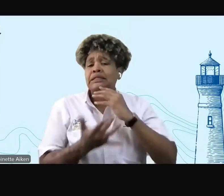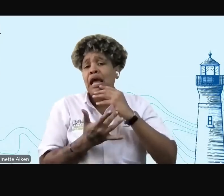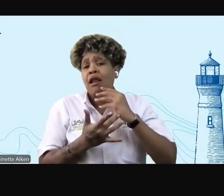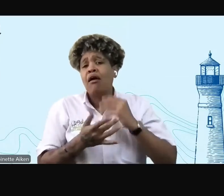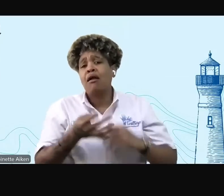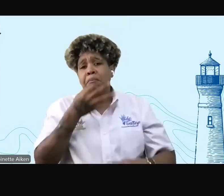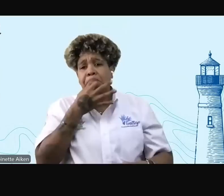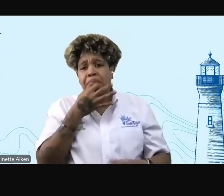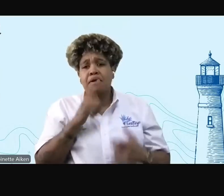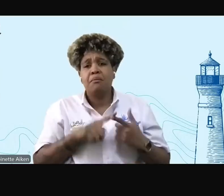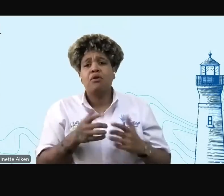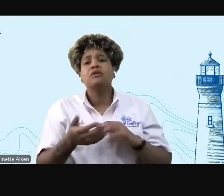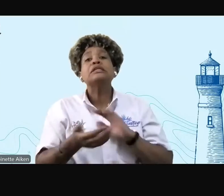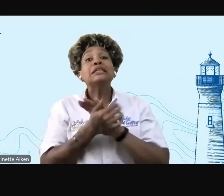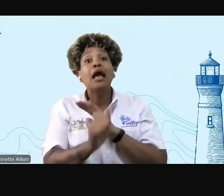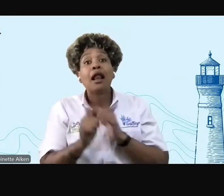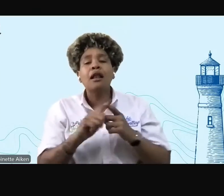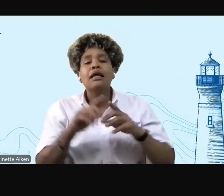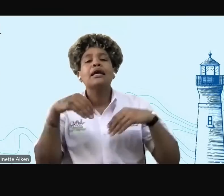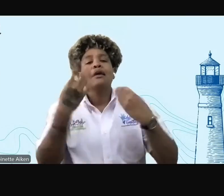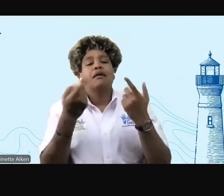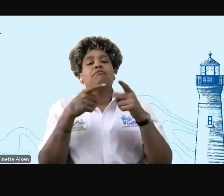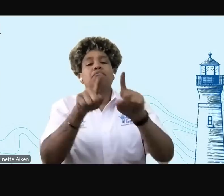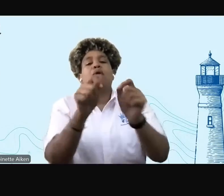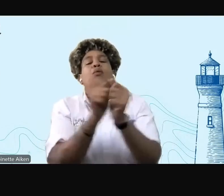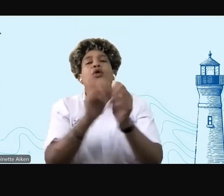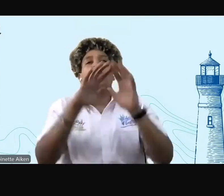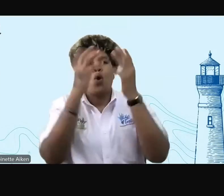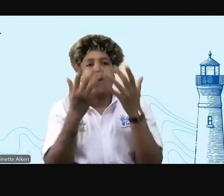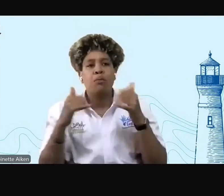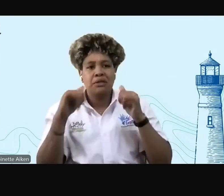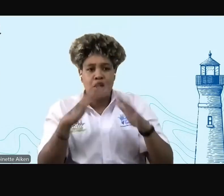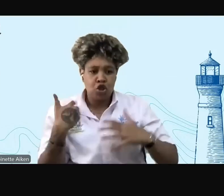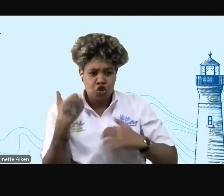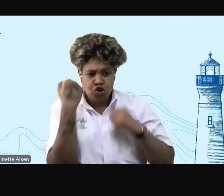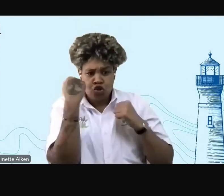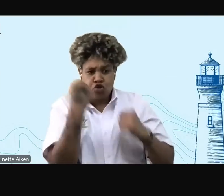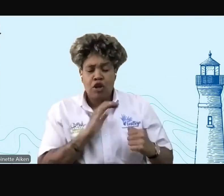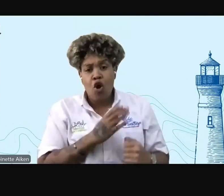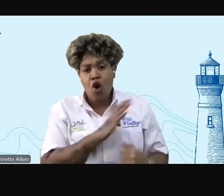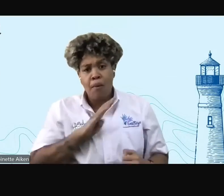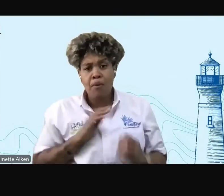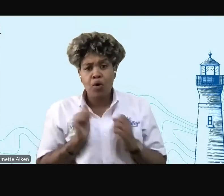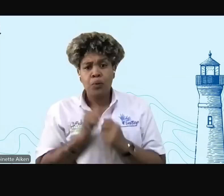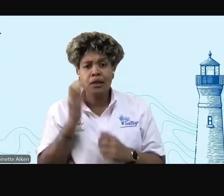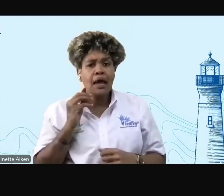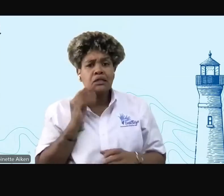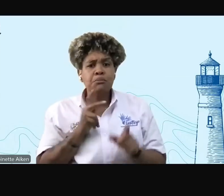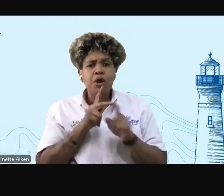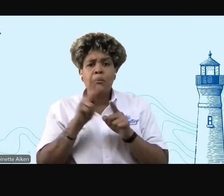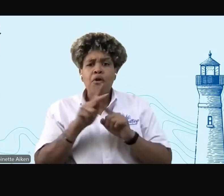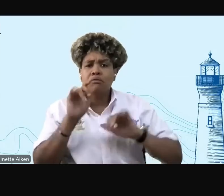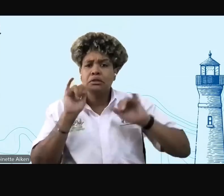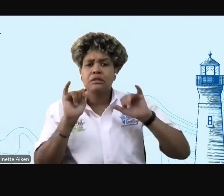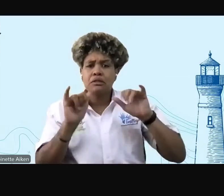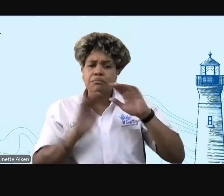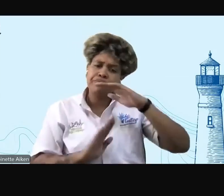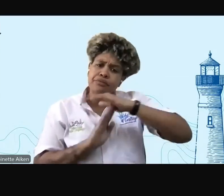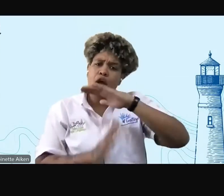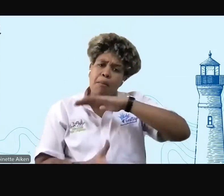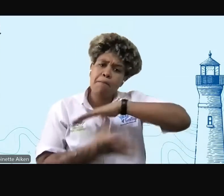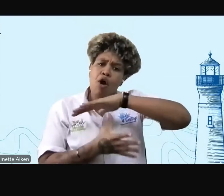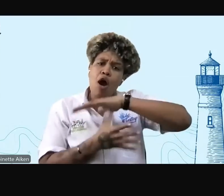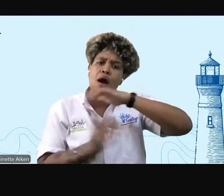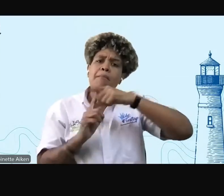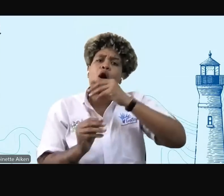better aligning us with global standards. Strengthening our boards with experienced professionals remains a top priority and will continue